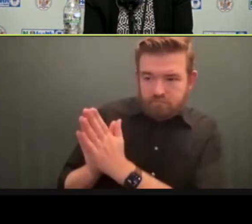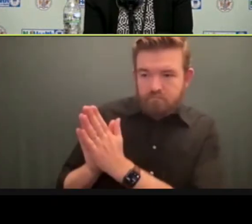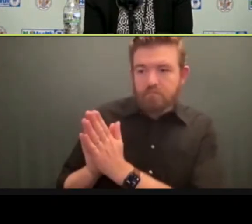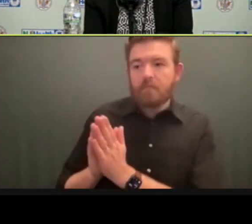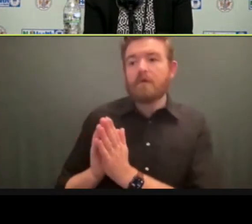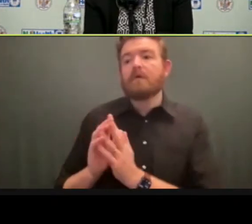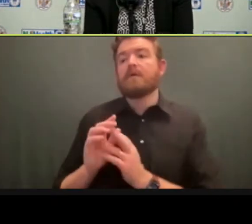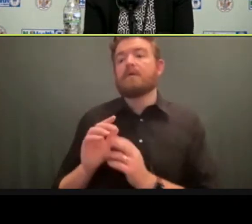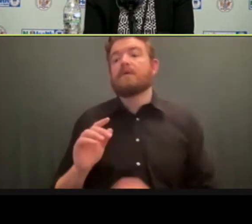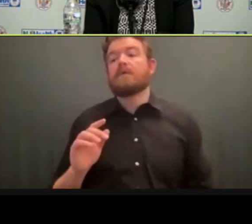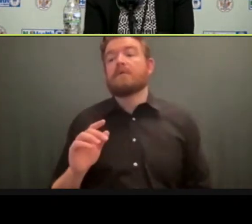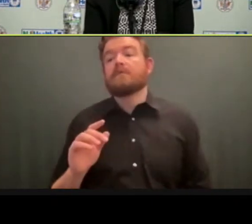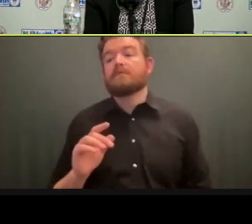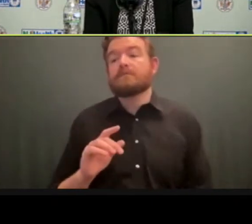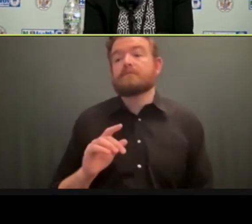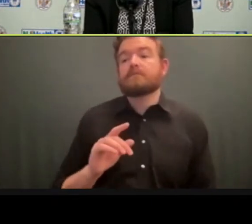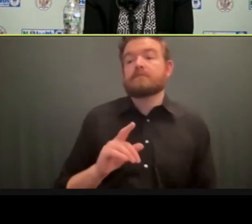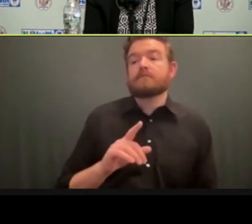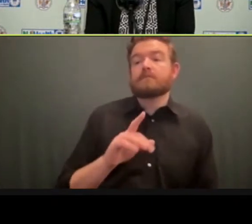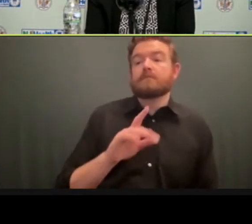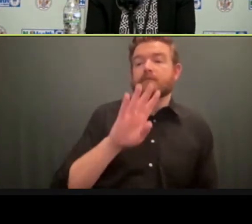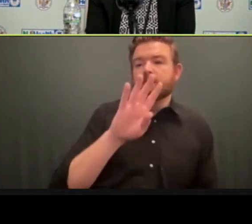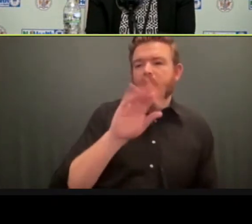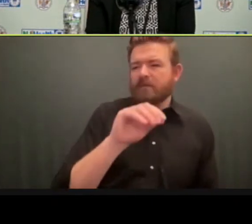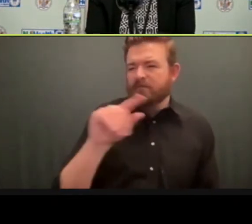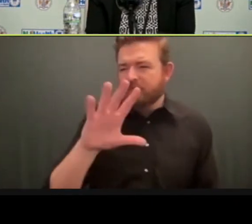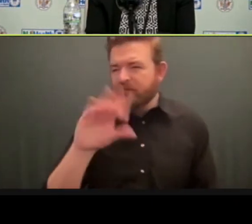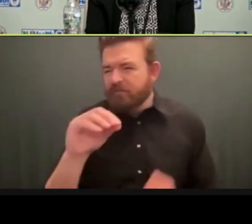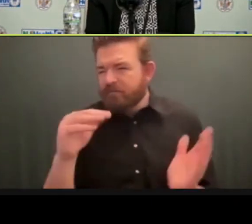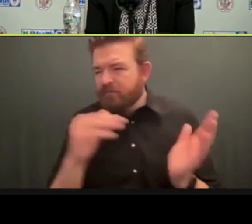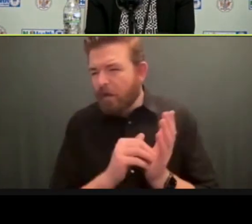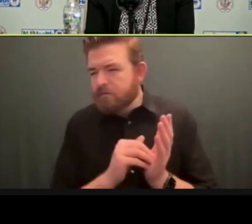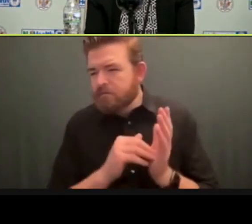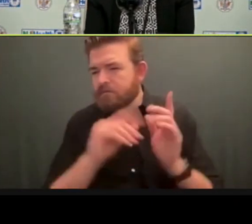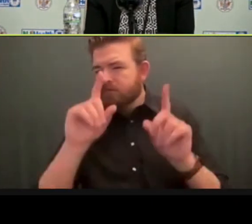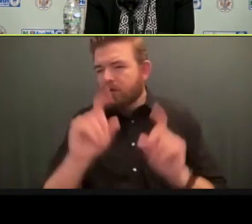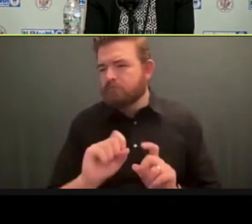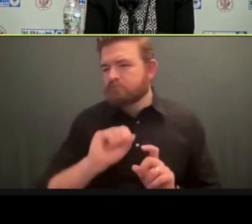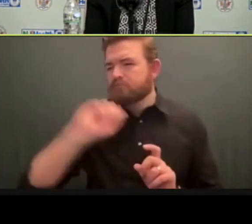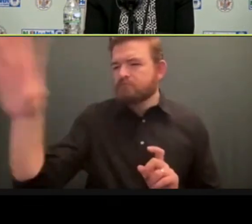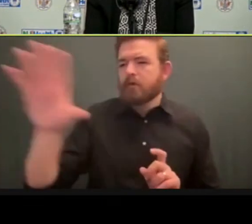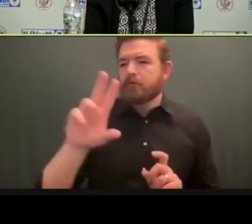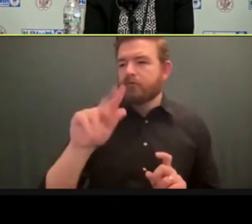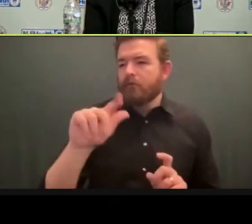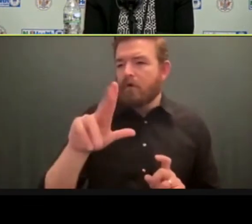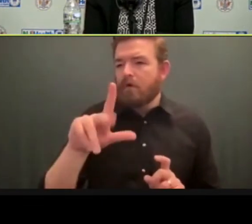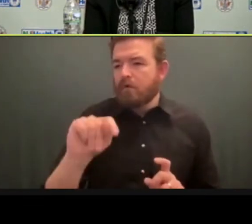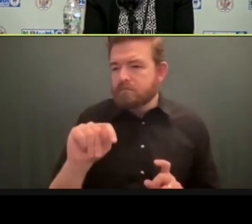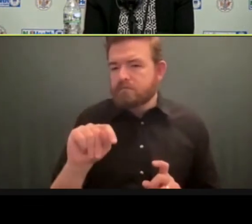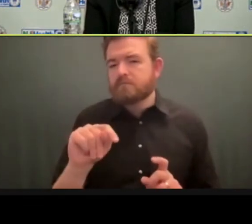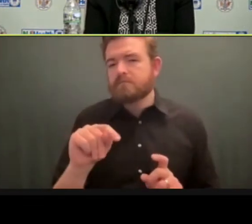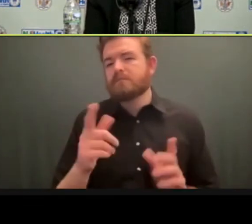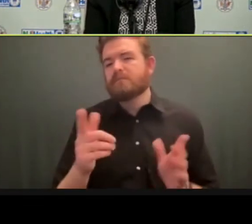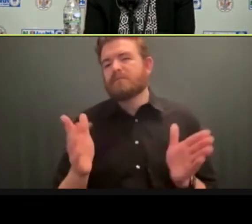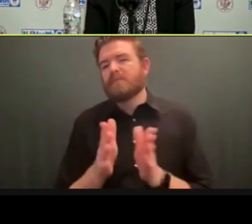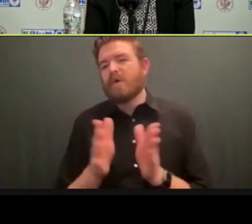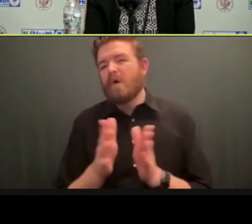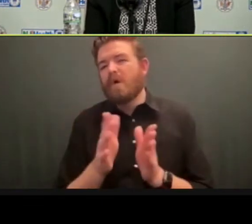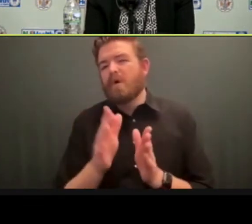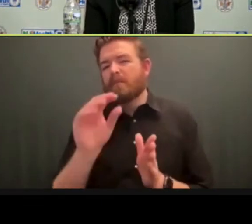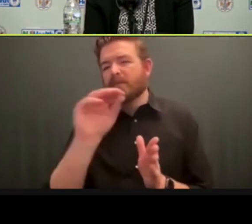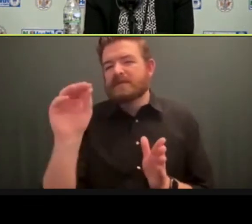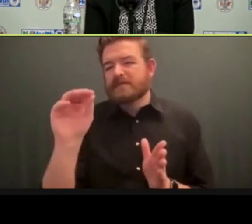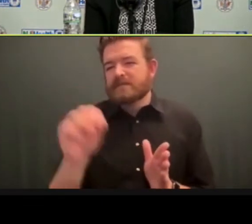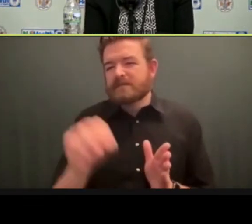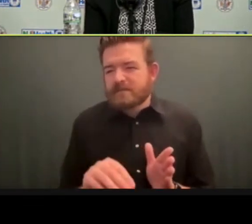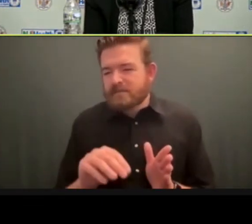is small, but at the end of the day, the positivity of Vault only is just